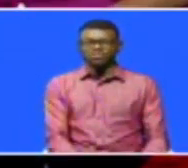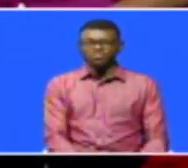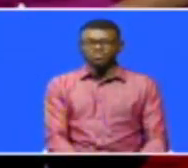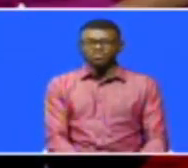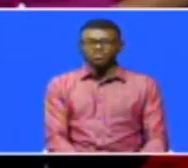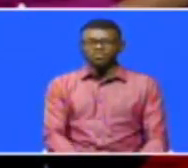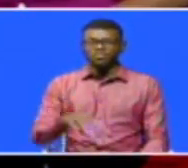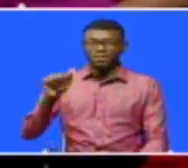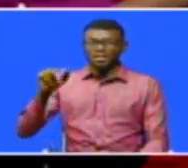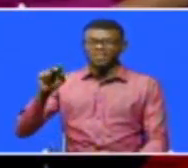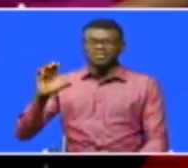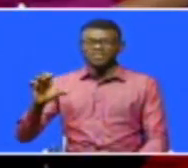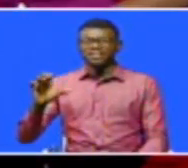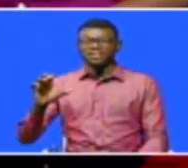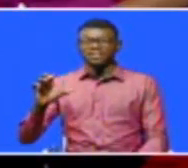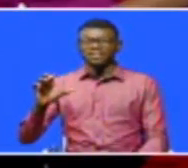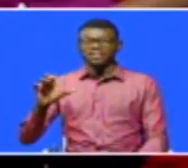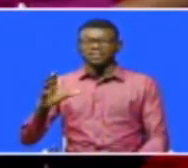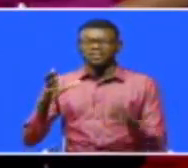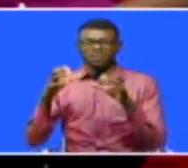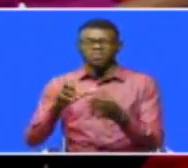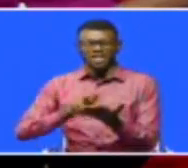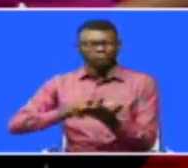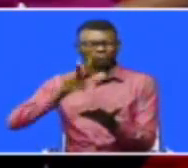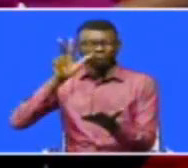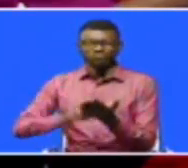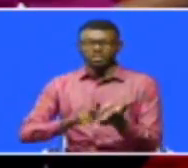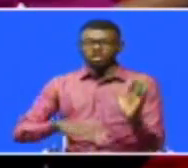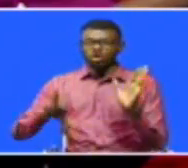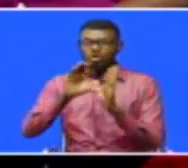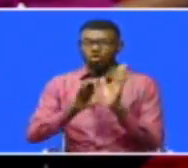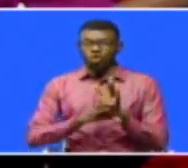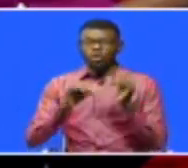The ANC party has ratified its new constitution and unveiled